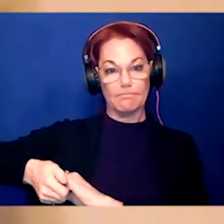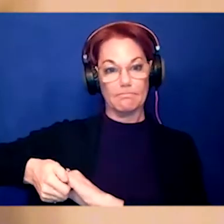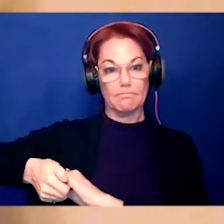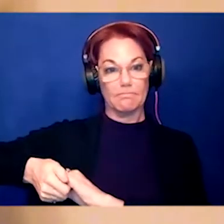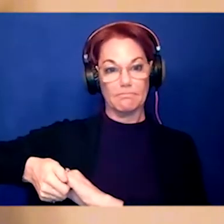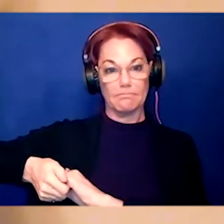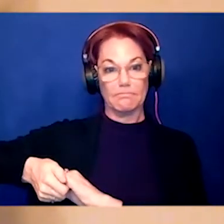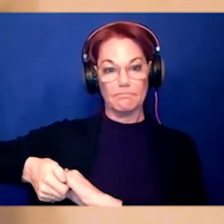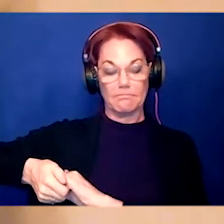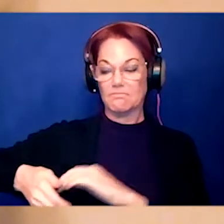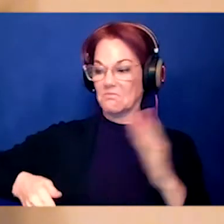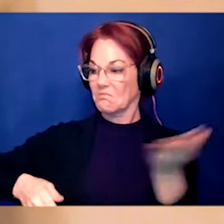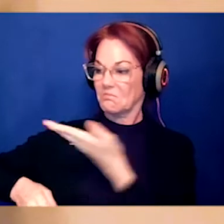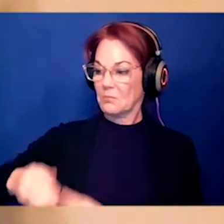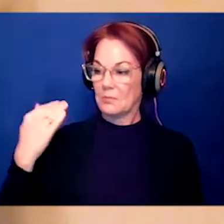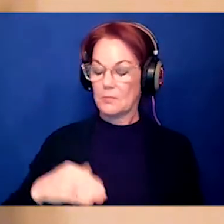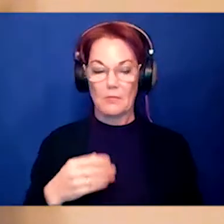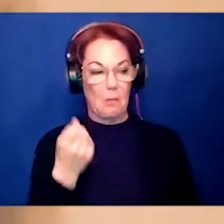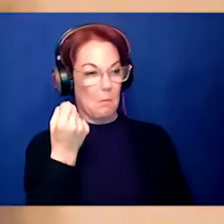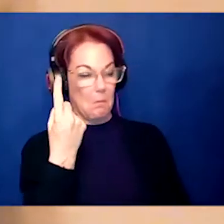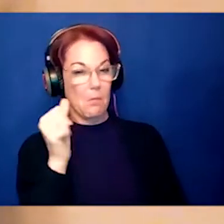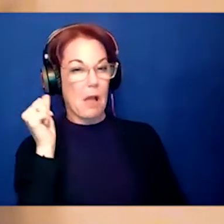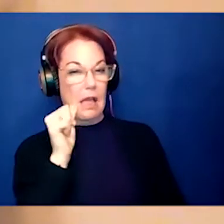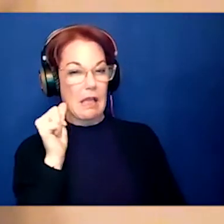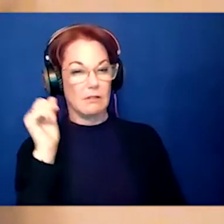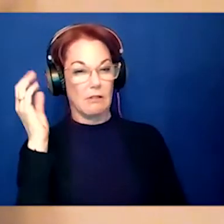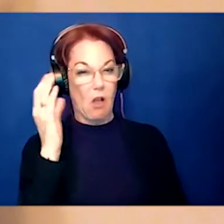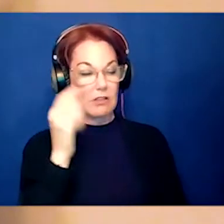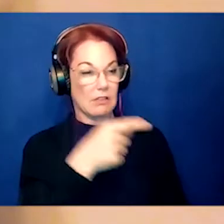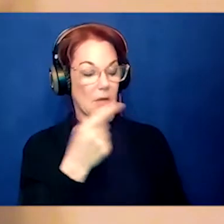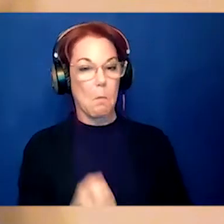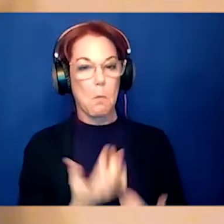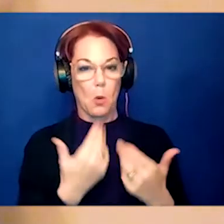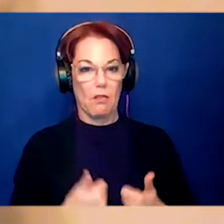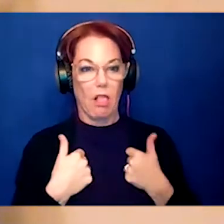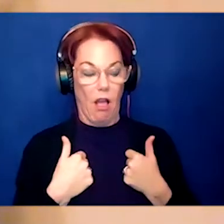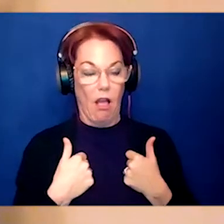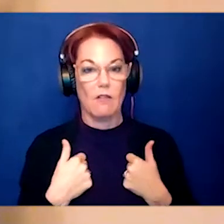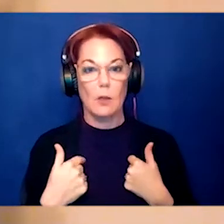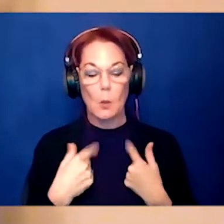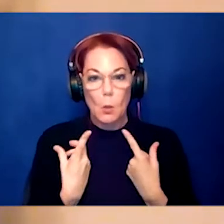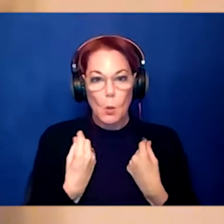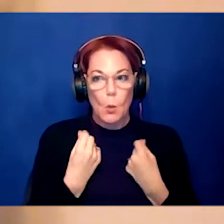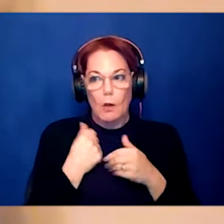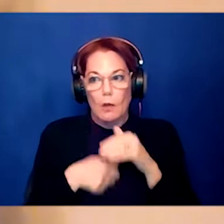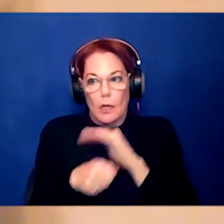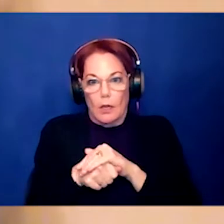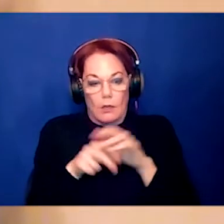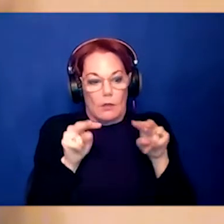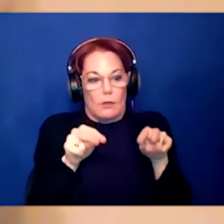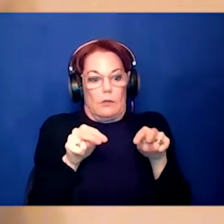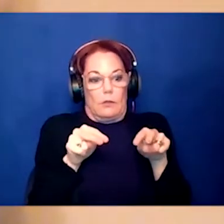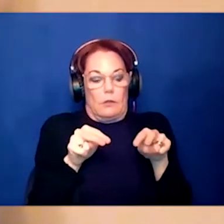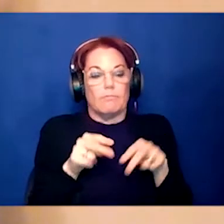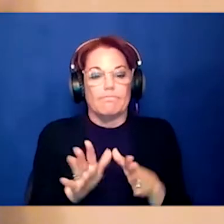were burnt alive while we were watching from the hill we were hiding. The stories of how people become